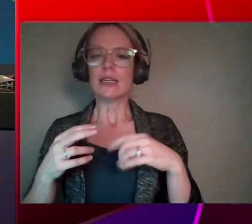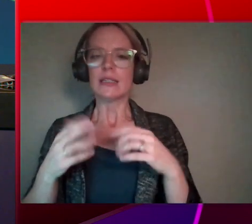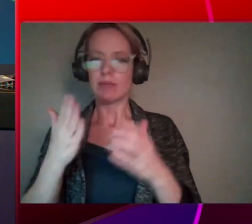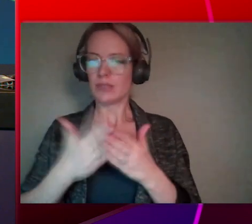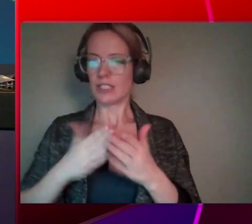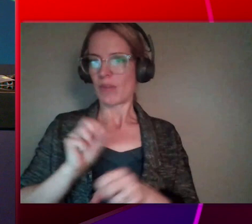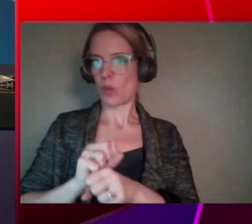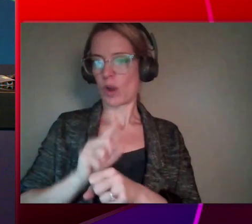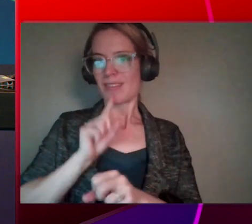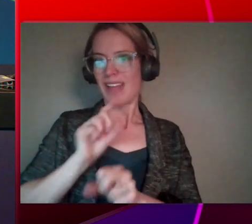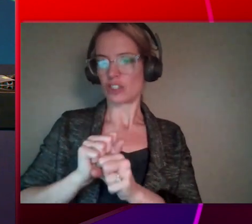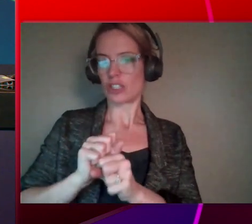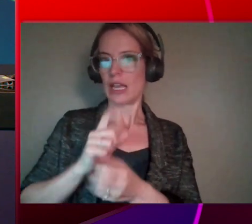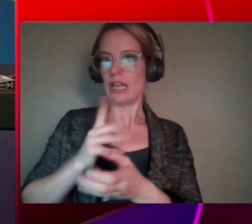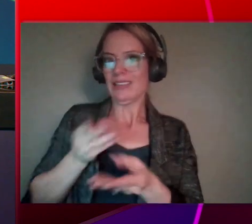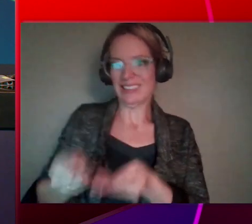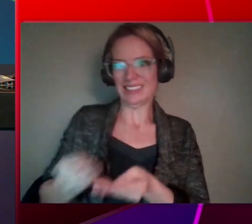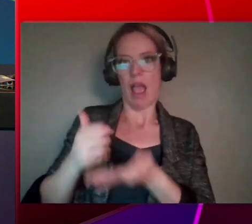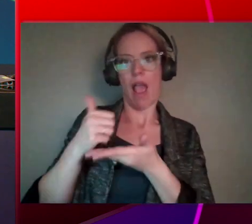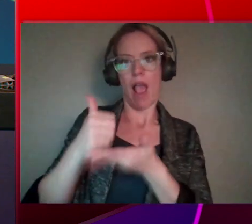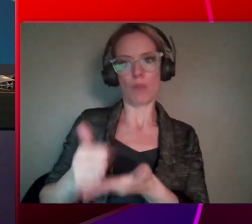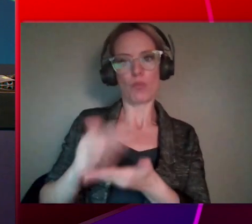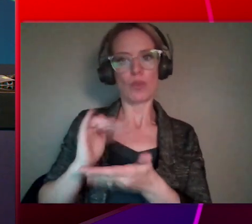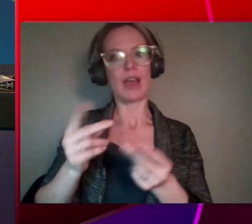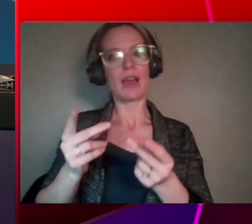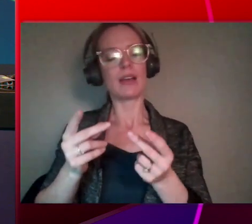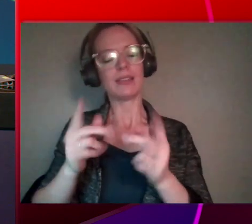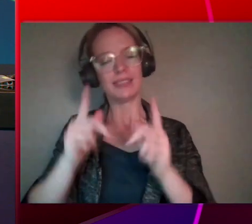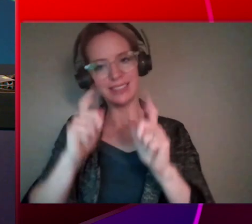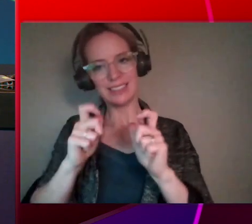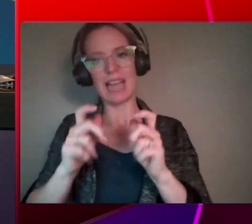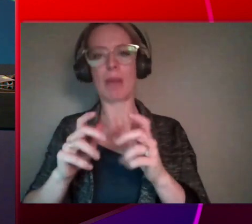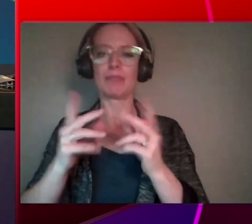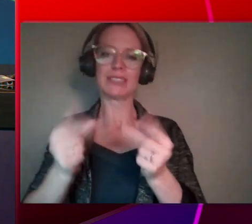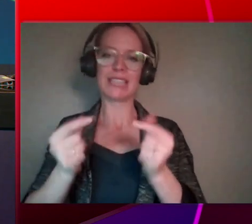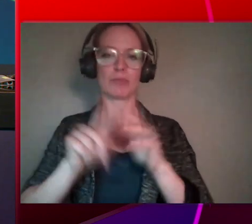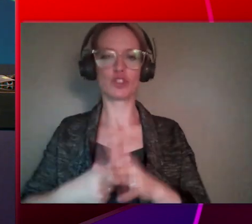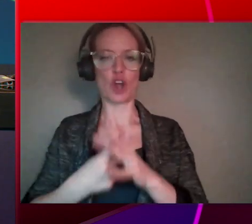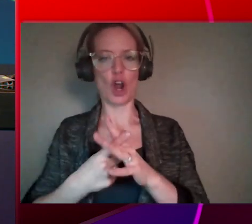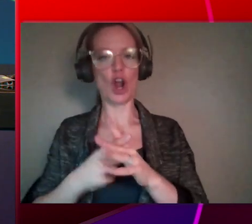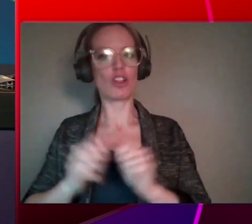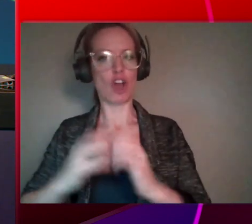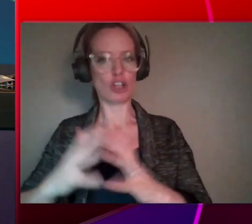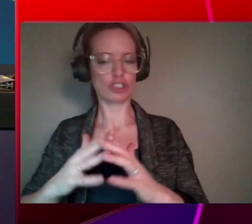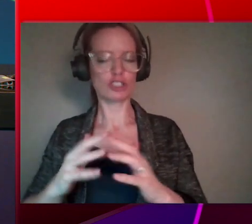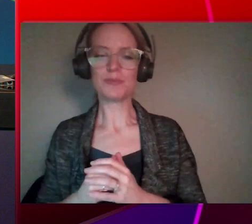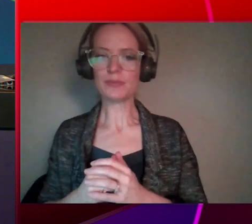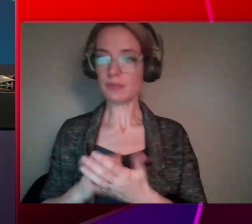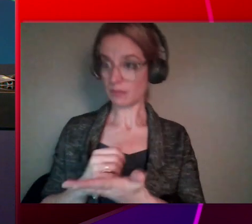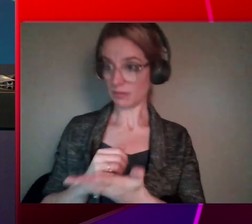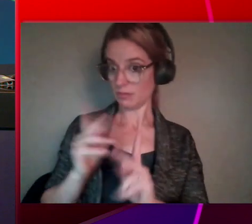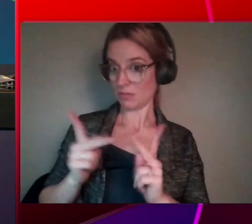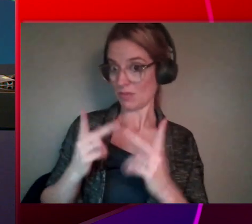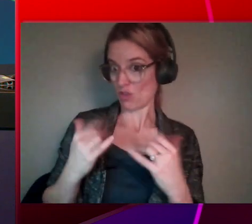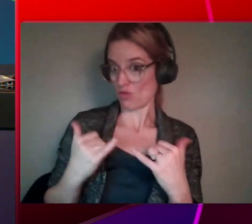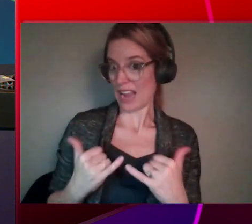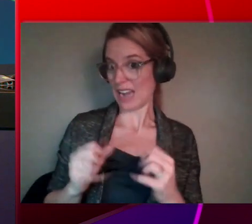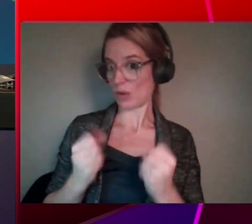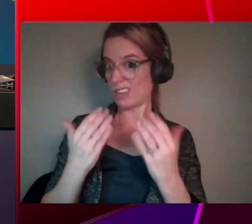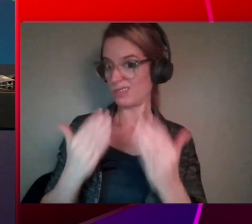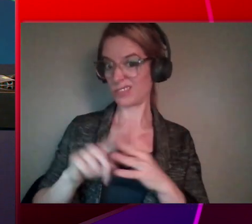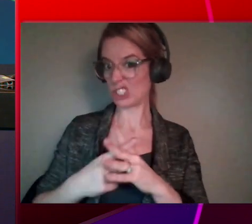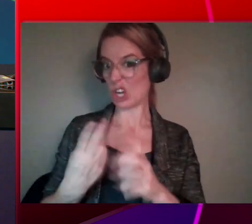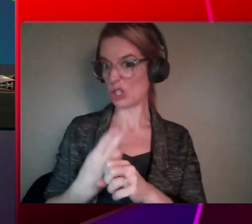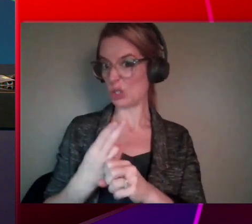SnapStart launch. Awesome. Fantastic. And so folks can go get started with this right now on the dashboard. Is there